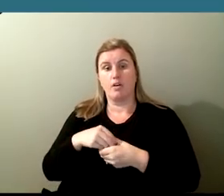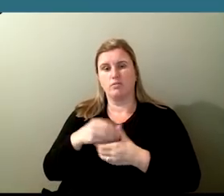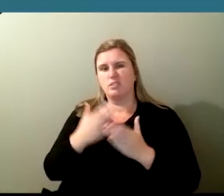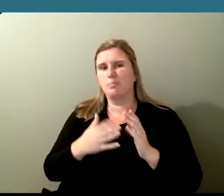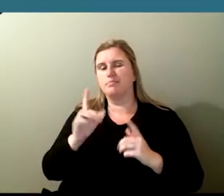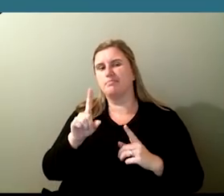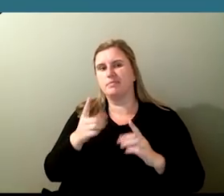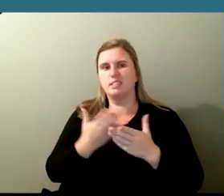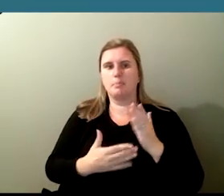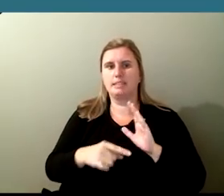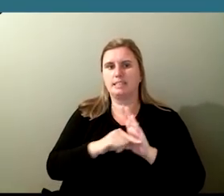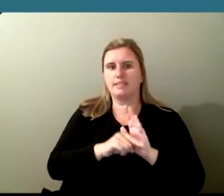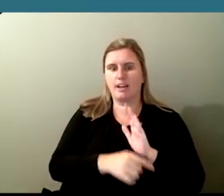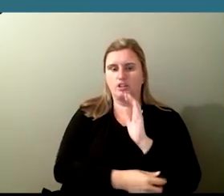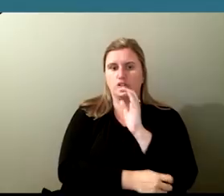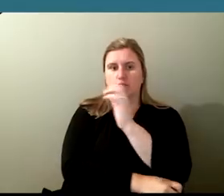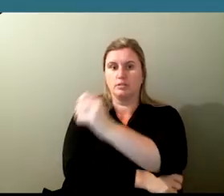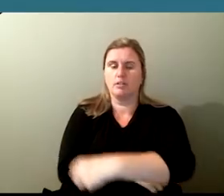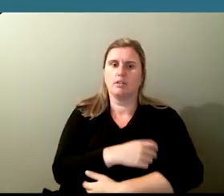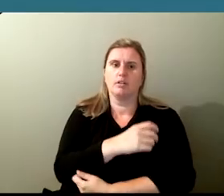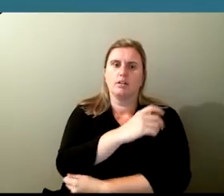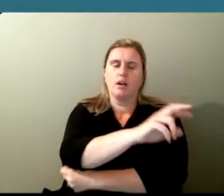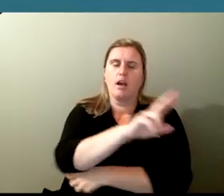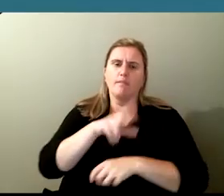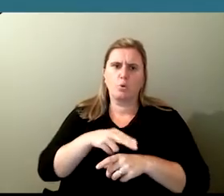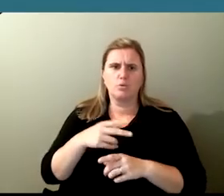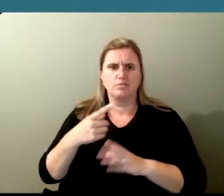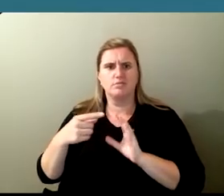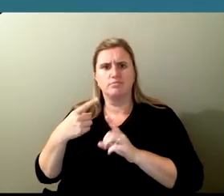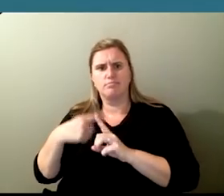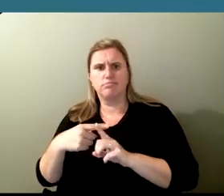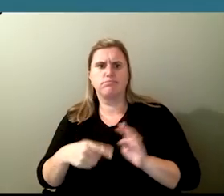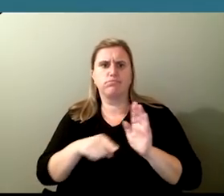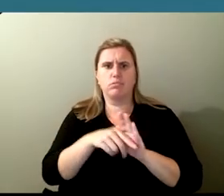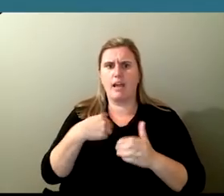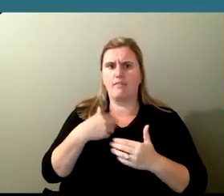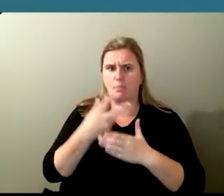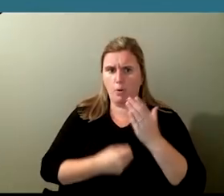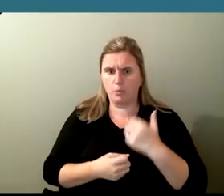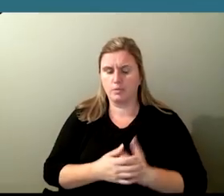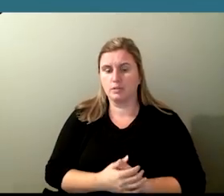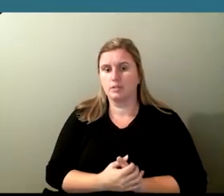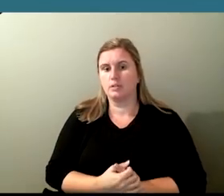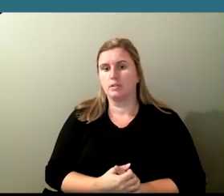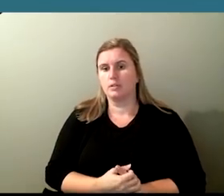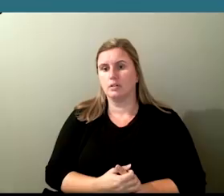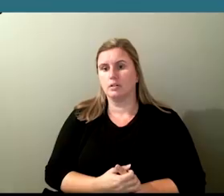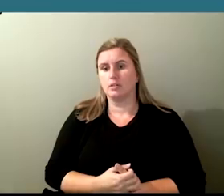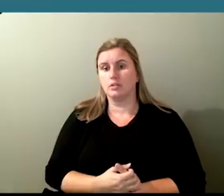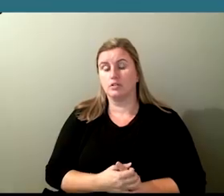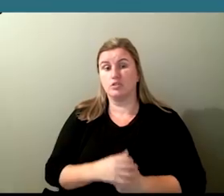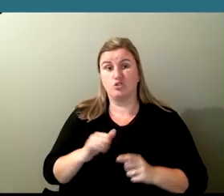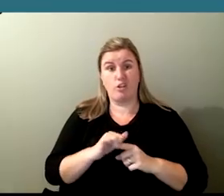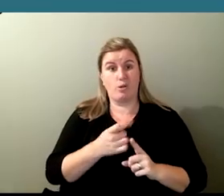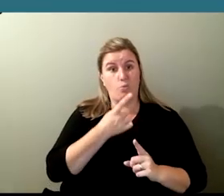what are some of those disadvantages? As we have advantages, we also have some disadvantages. It may involve the training of only